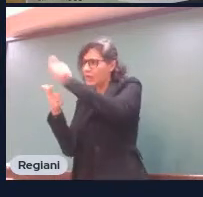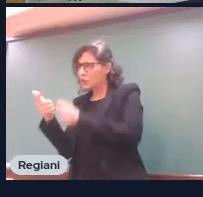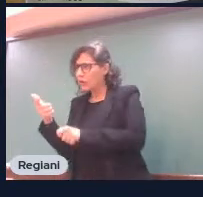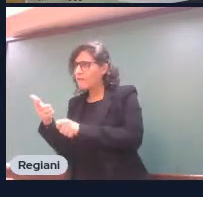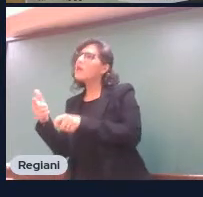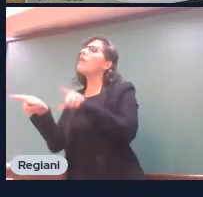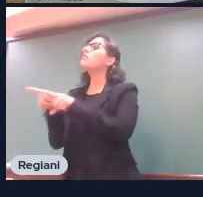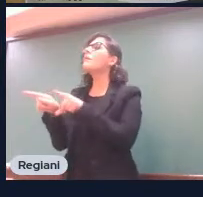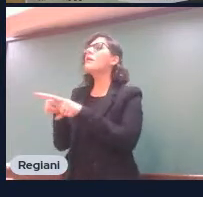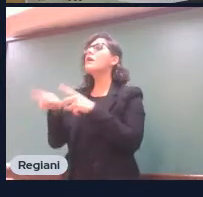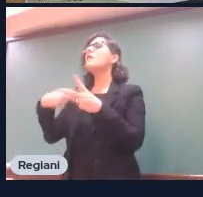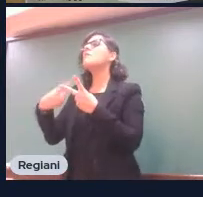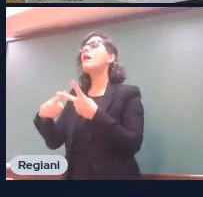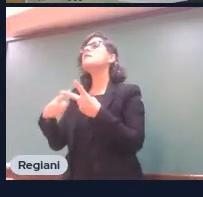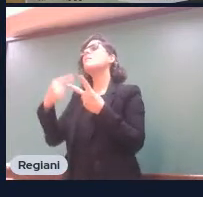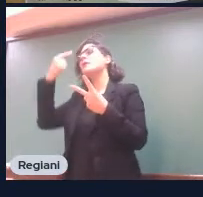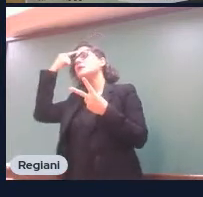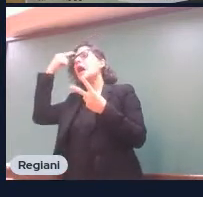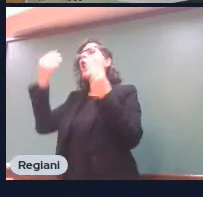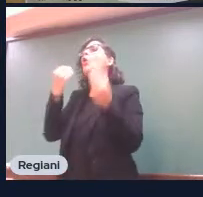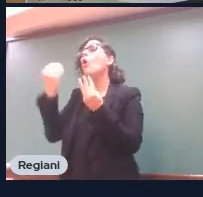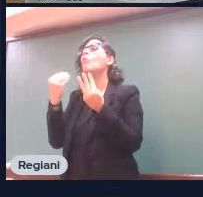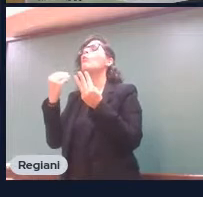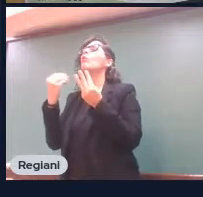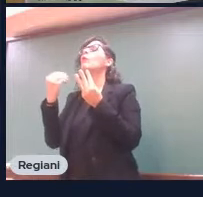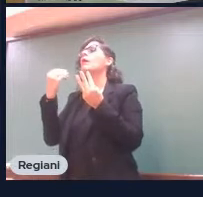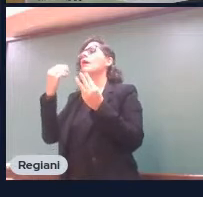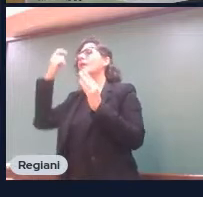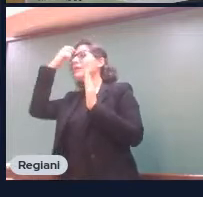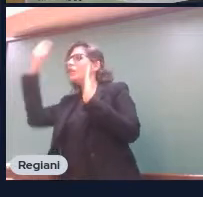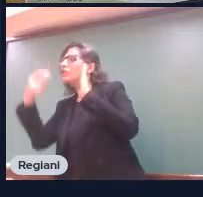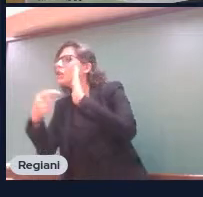finally, generative AI and lexicography.